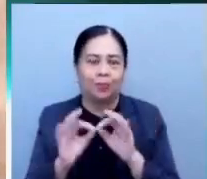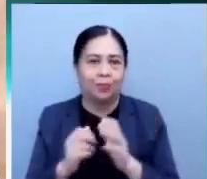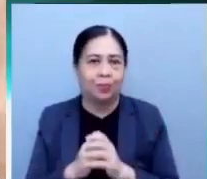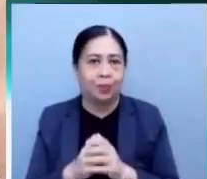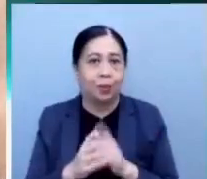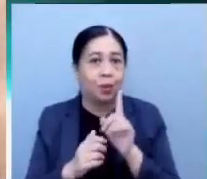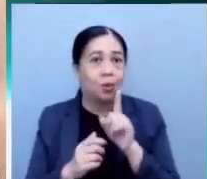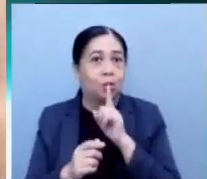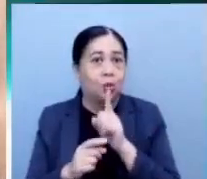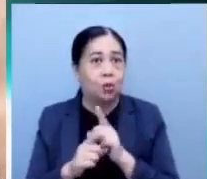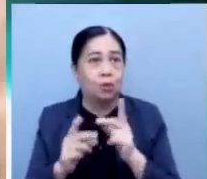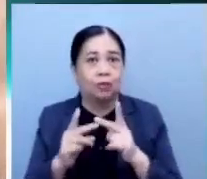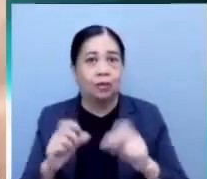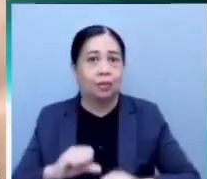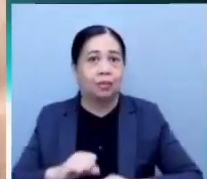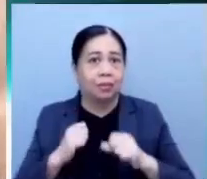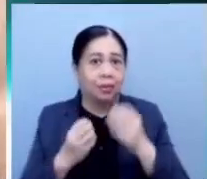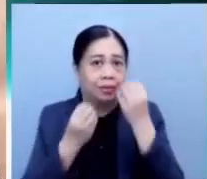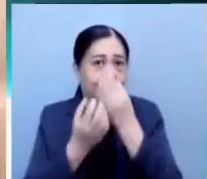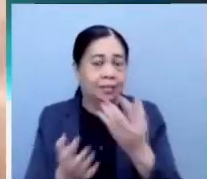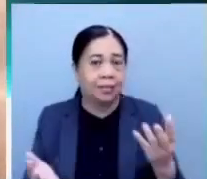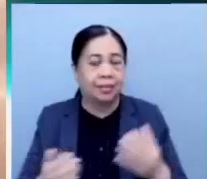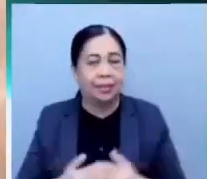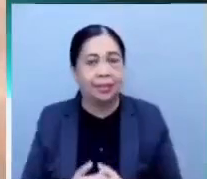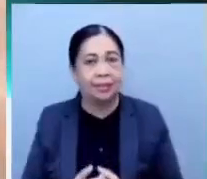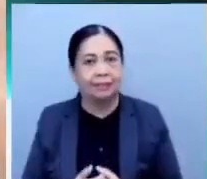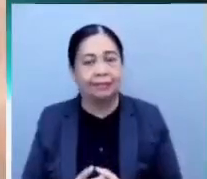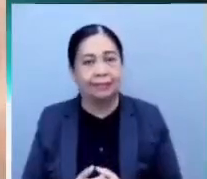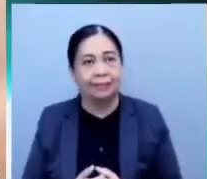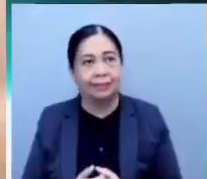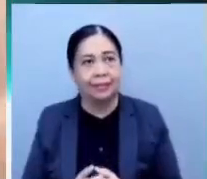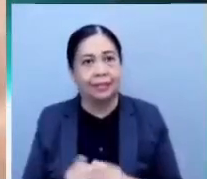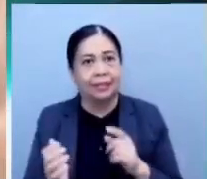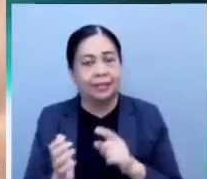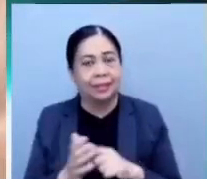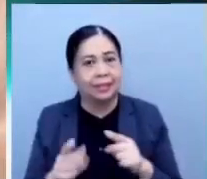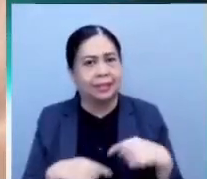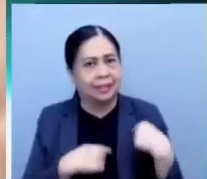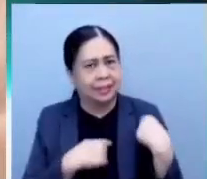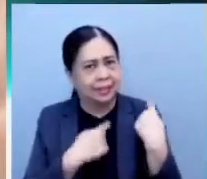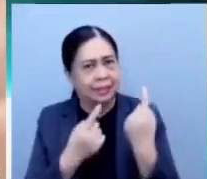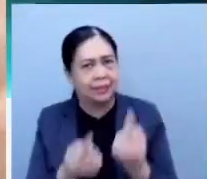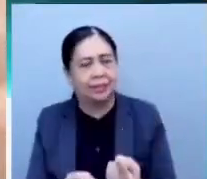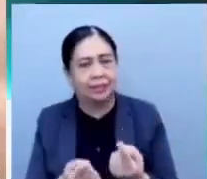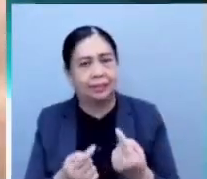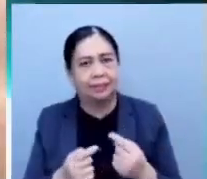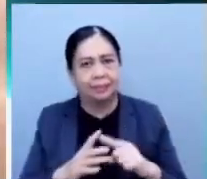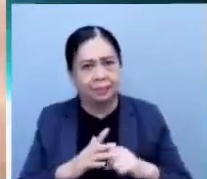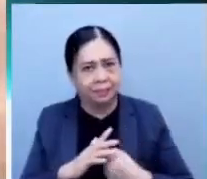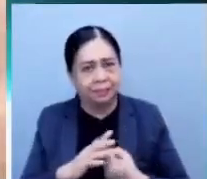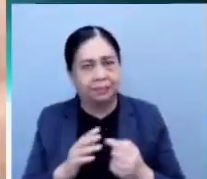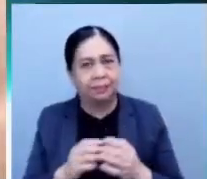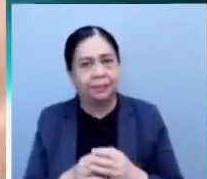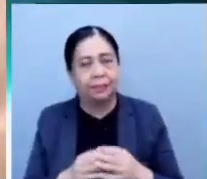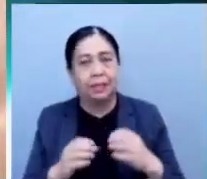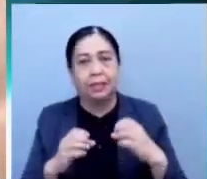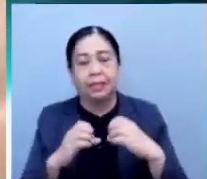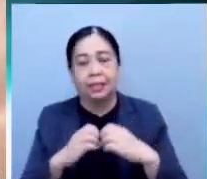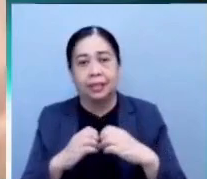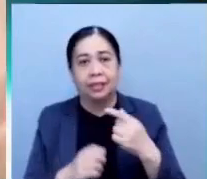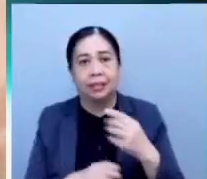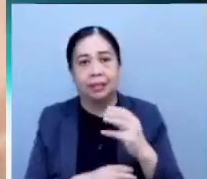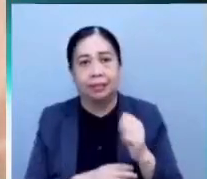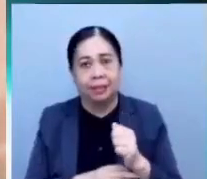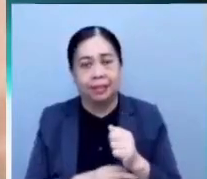am very proud to say is that since the beginning, GMA Network's